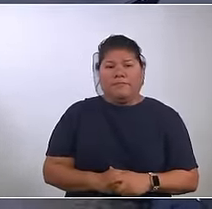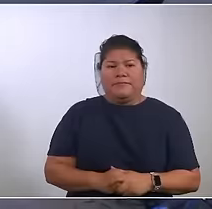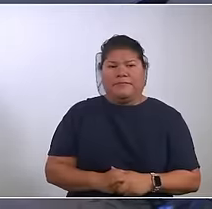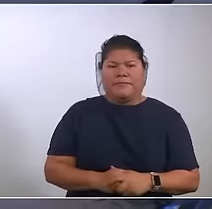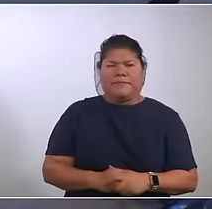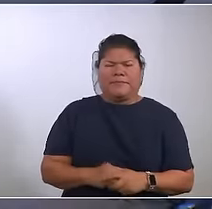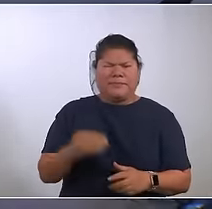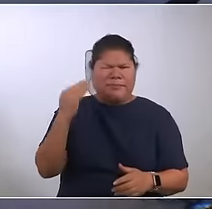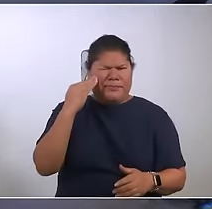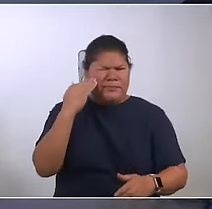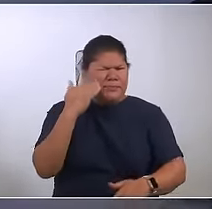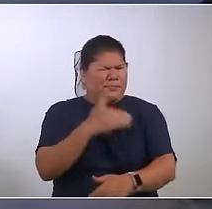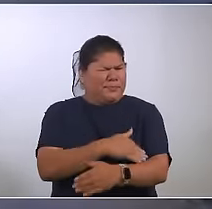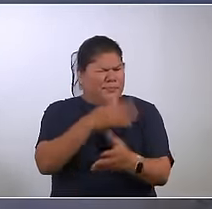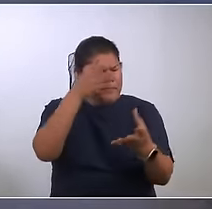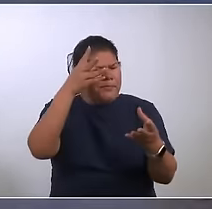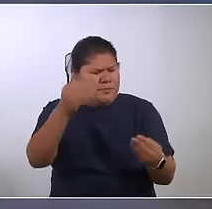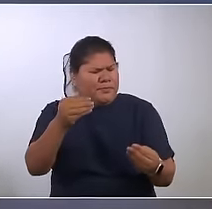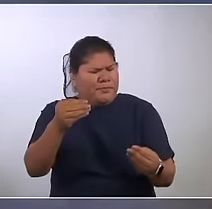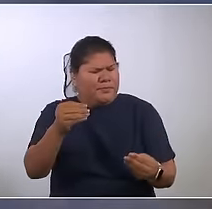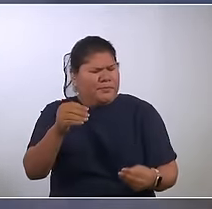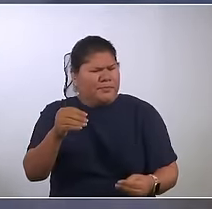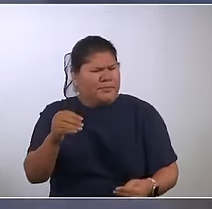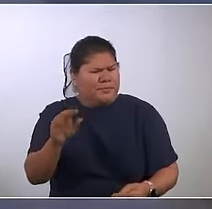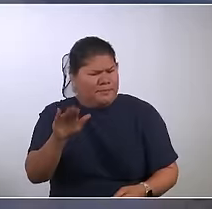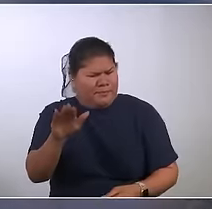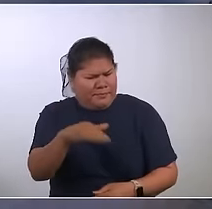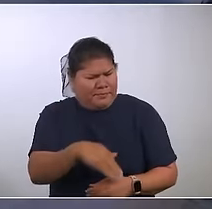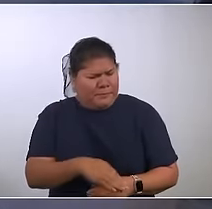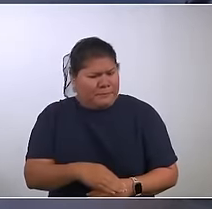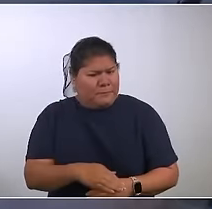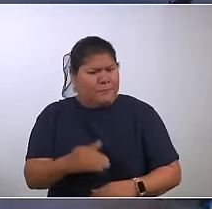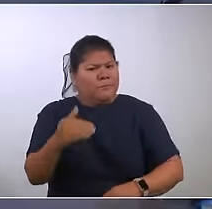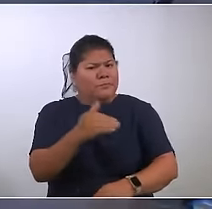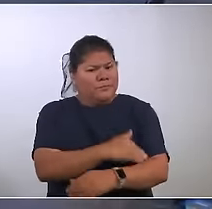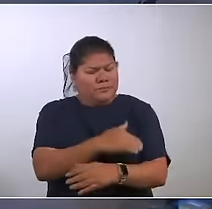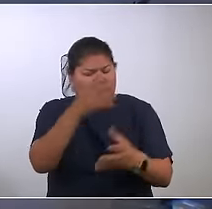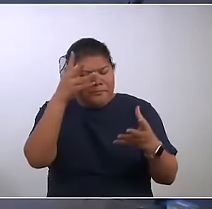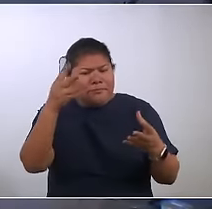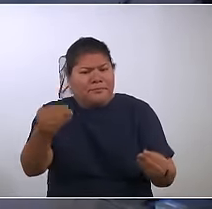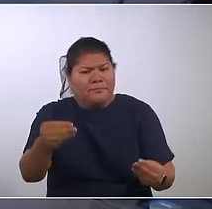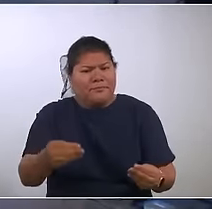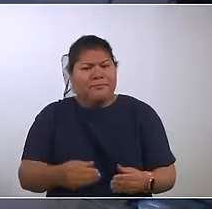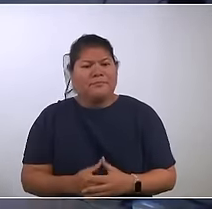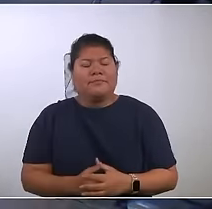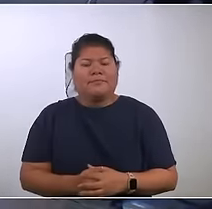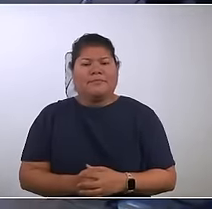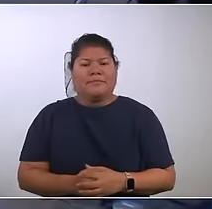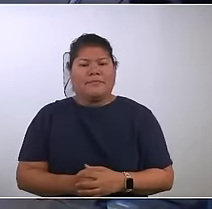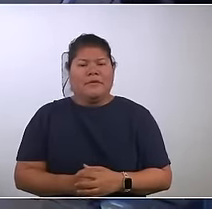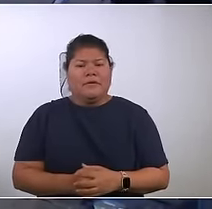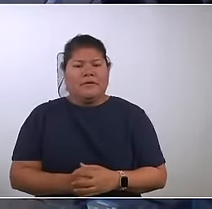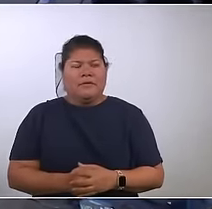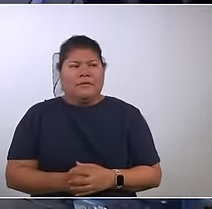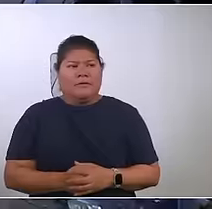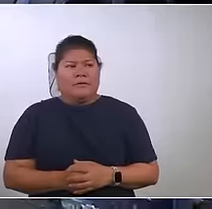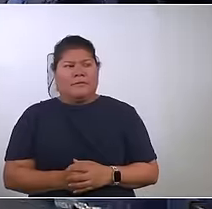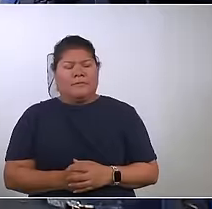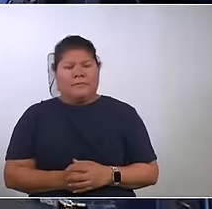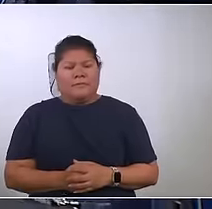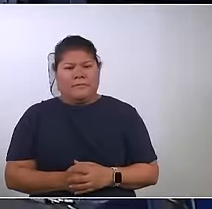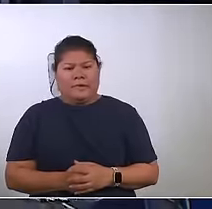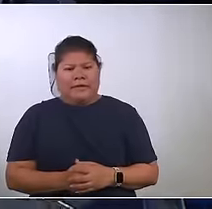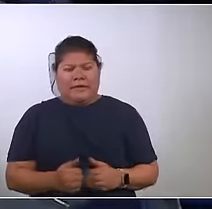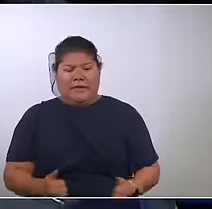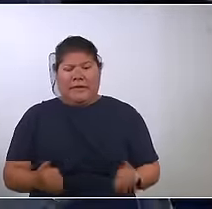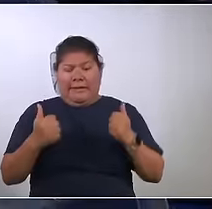there's power in obedience, young people. ¿Sabe que hay poder en la obediencia, juventud? There's power in obedience. Hay poder en la obediencia. There's power in